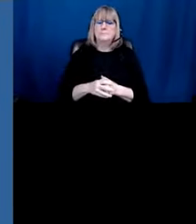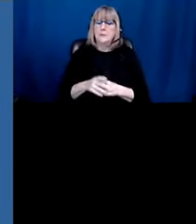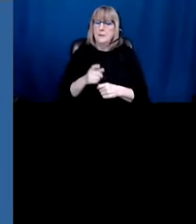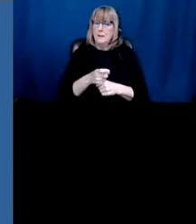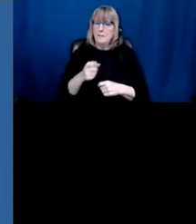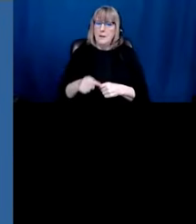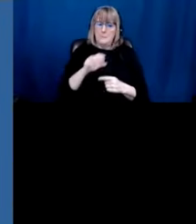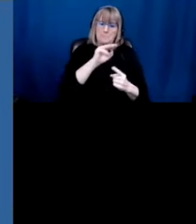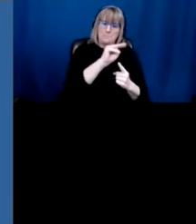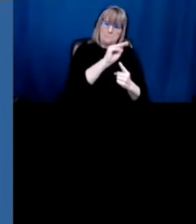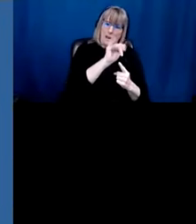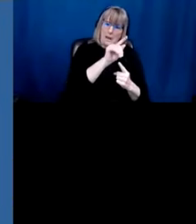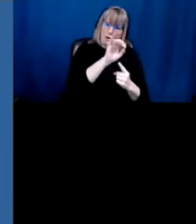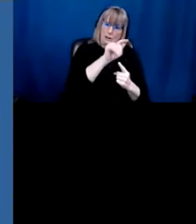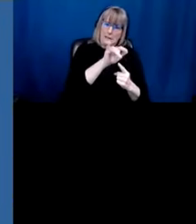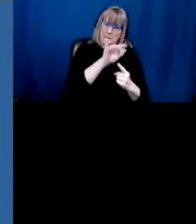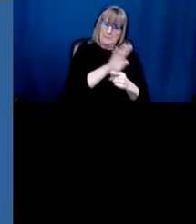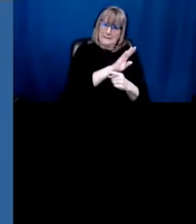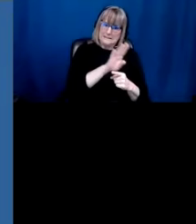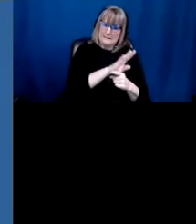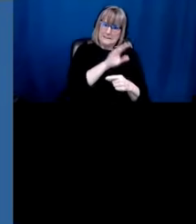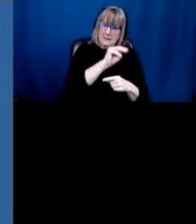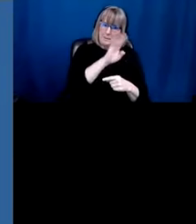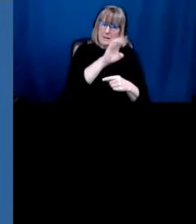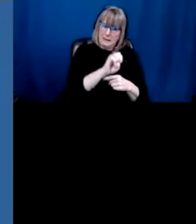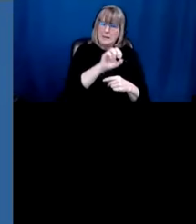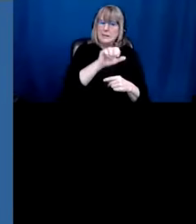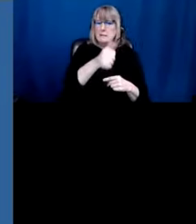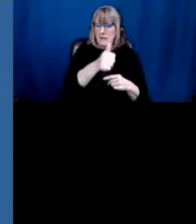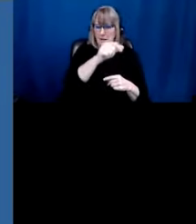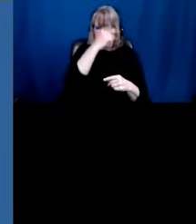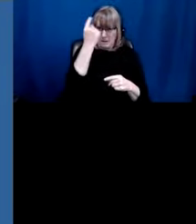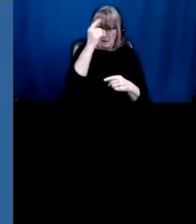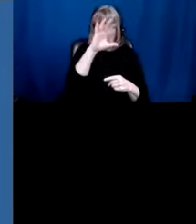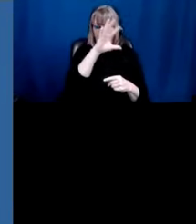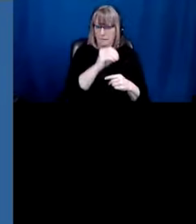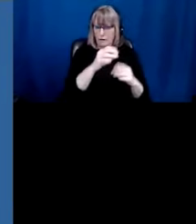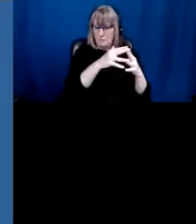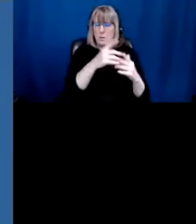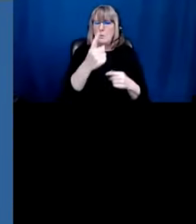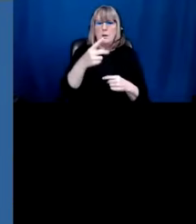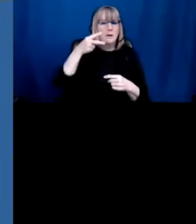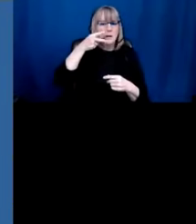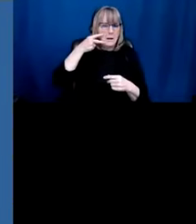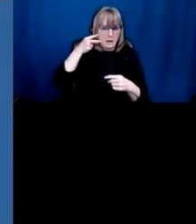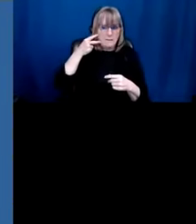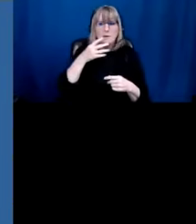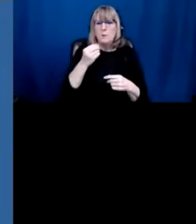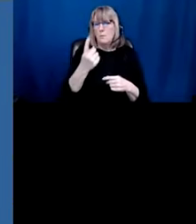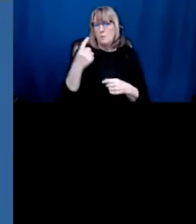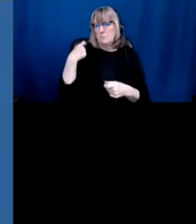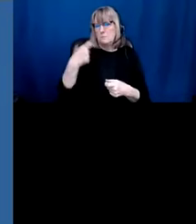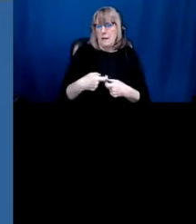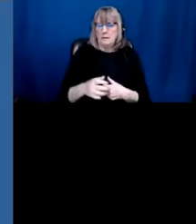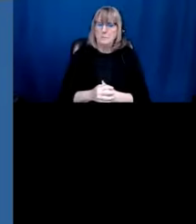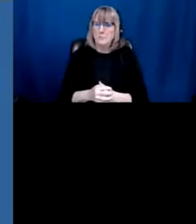MBE contracts, 10 were Black or African American, 1 was Native American, and 17 was Hispanic